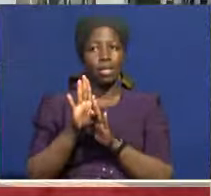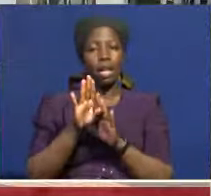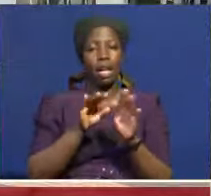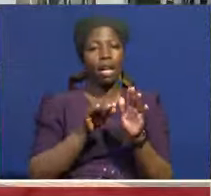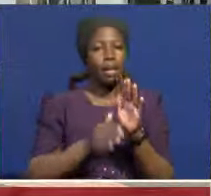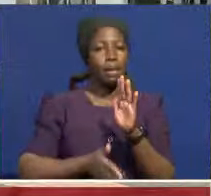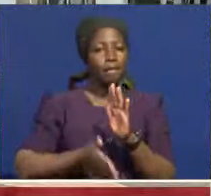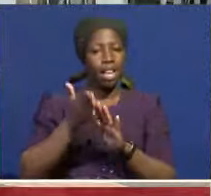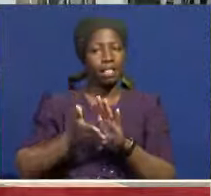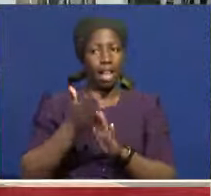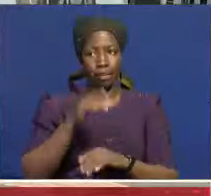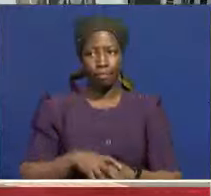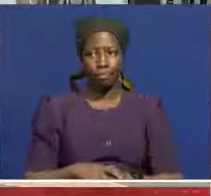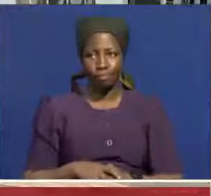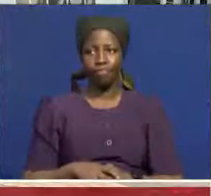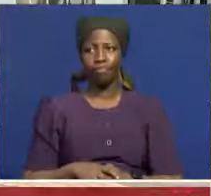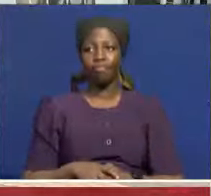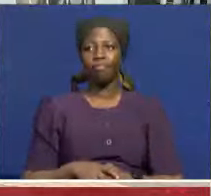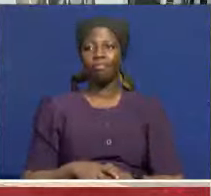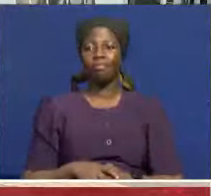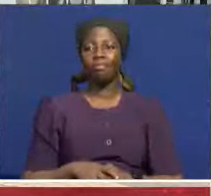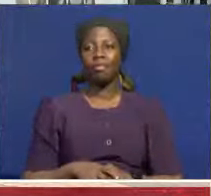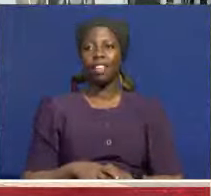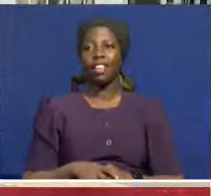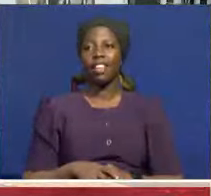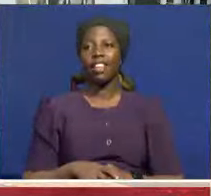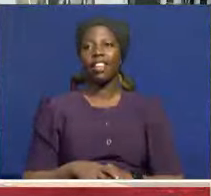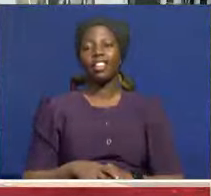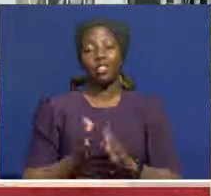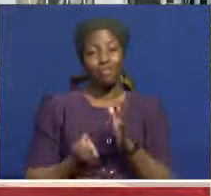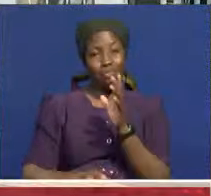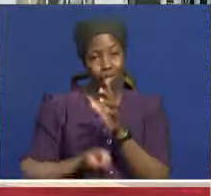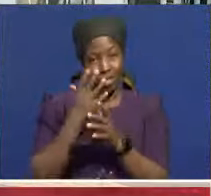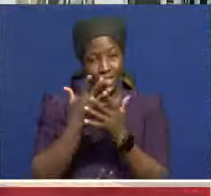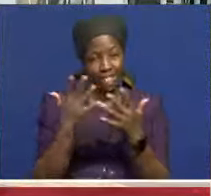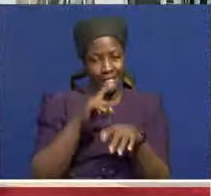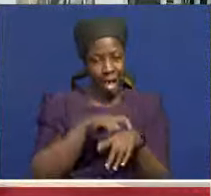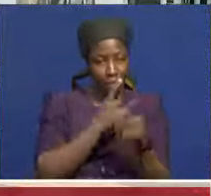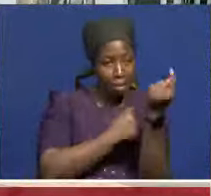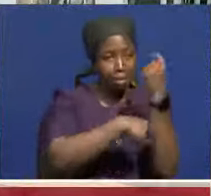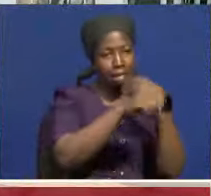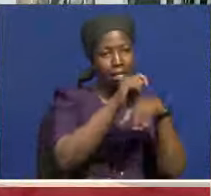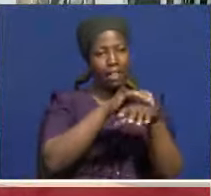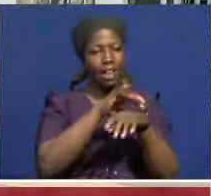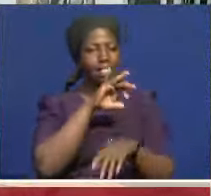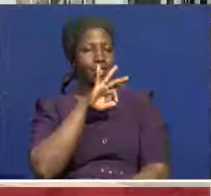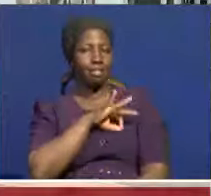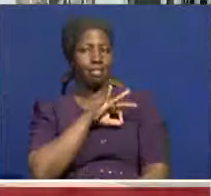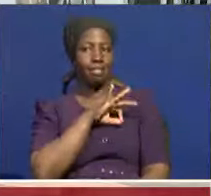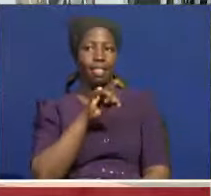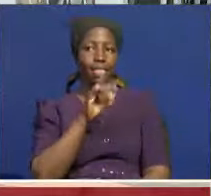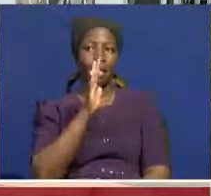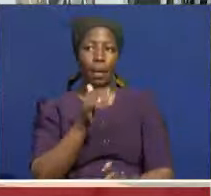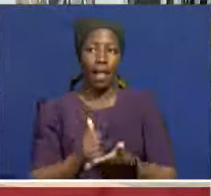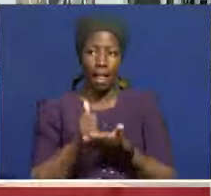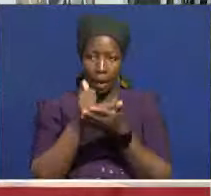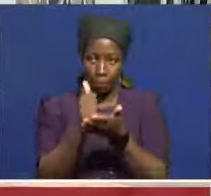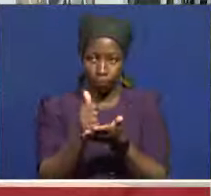To produce the products then when they sell they get the income, and this will facilitate